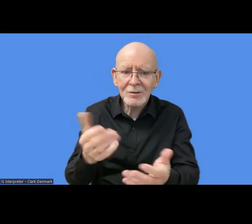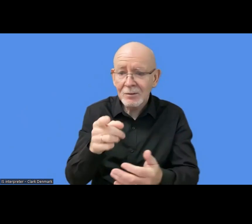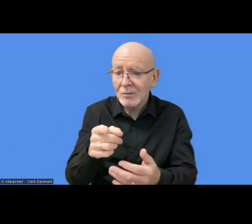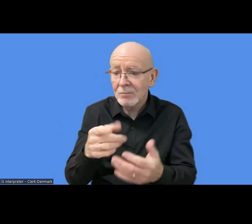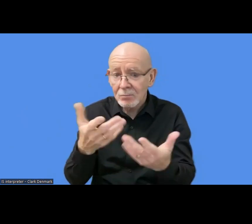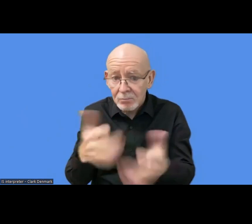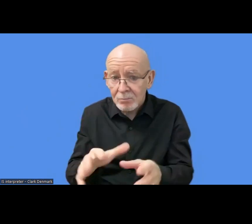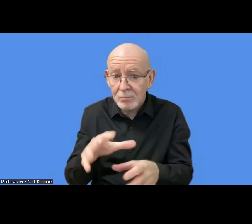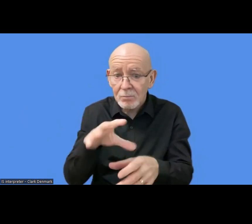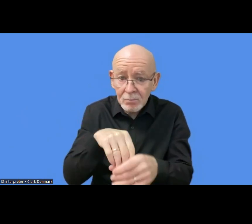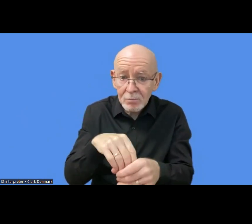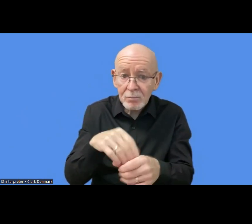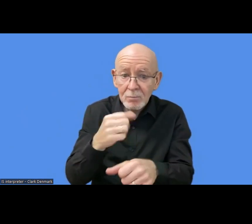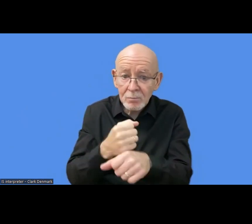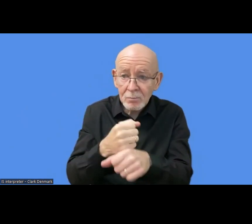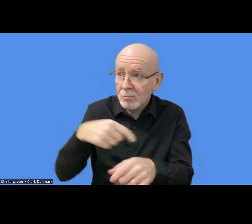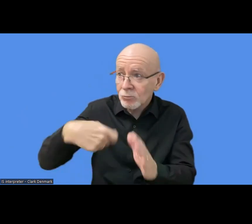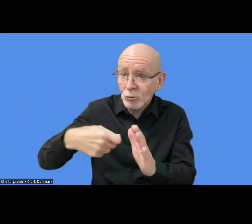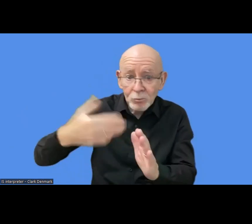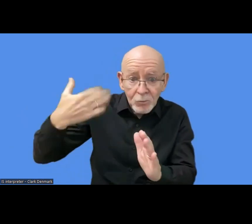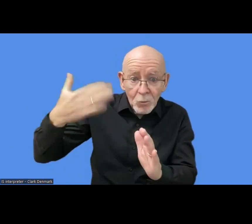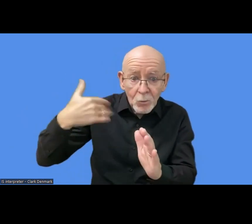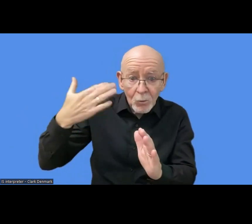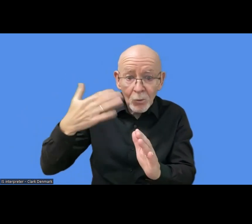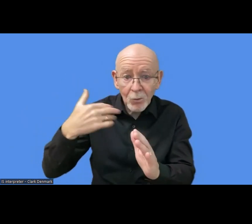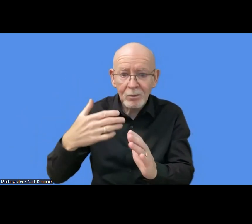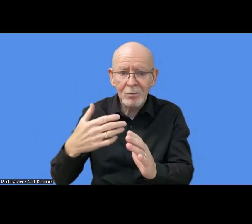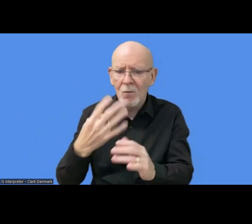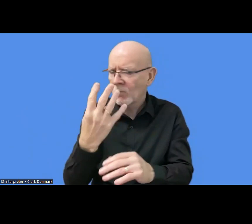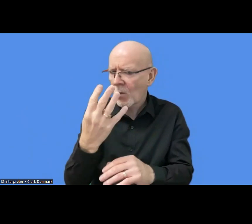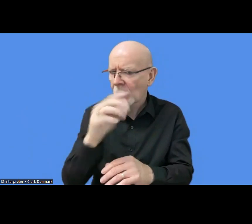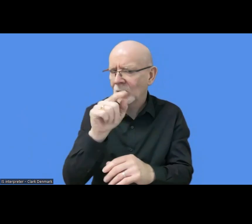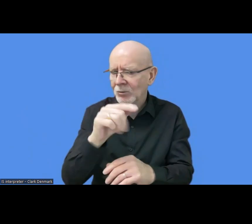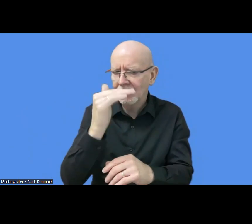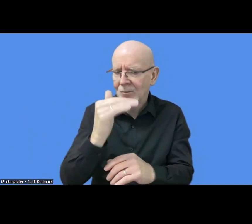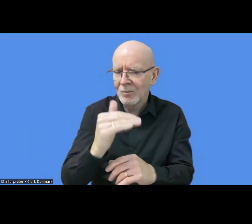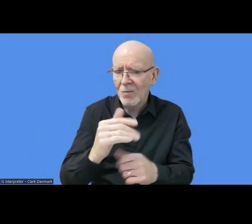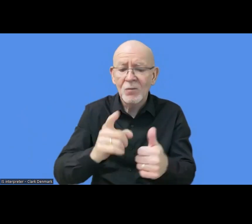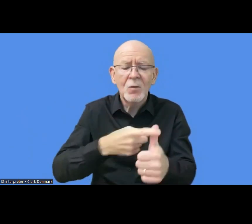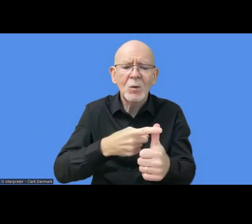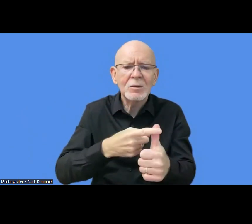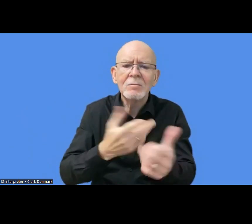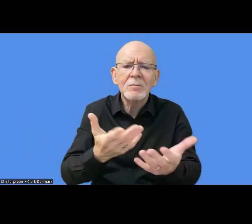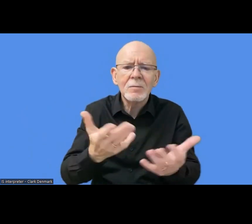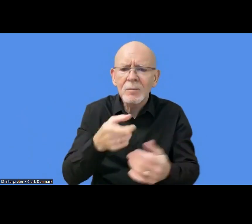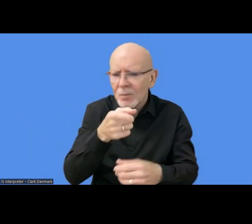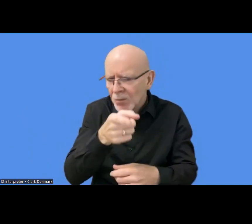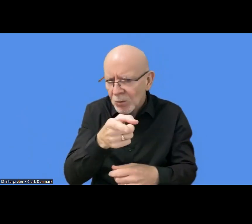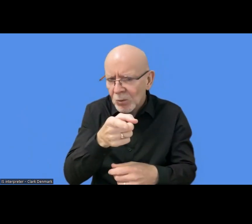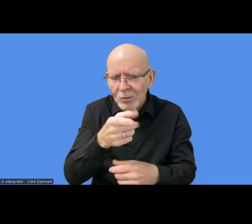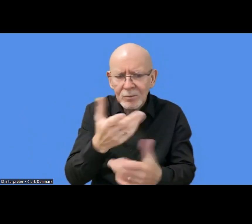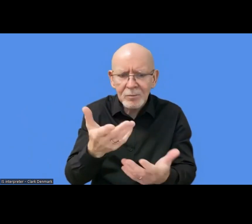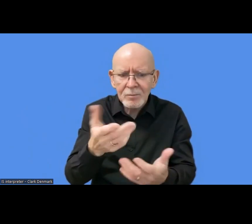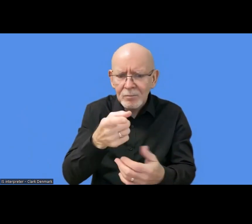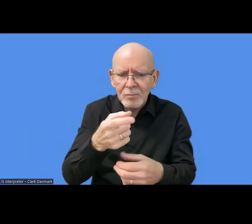of entity do you represent? Are you coming from the business community, which is our primary target audience today? If so, do you come